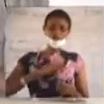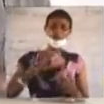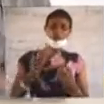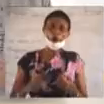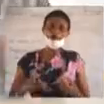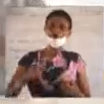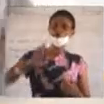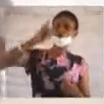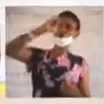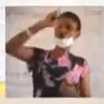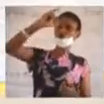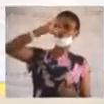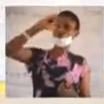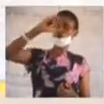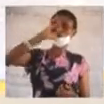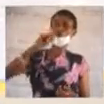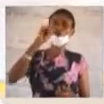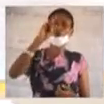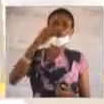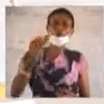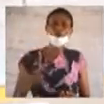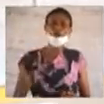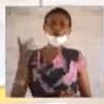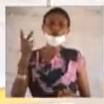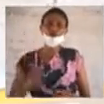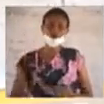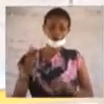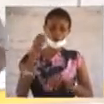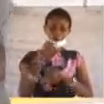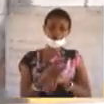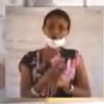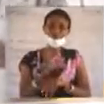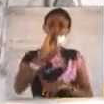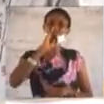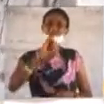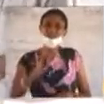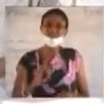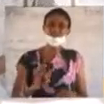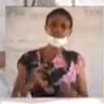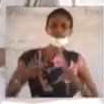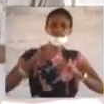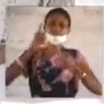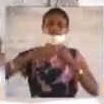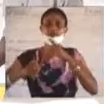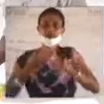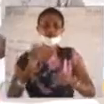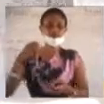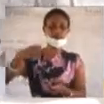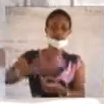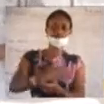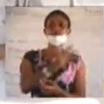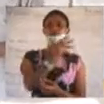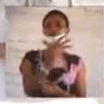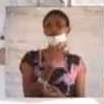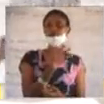5 bottles, he's taking 7 bottles. So I want to also take it. Before you know it, you will now be a